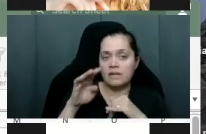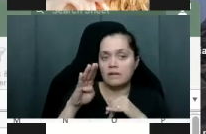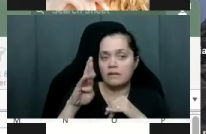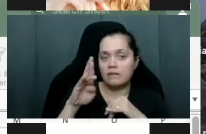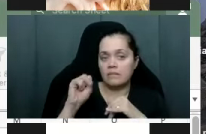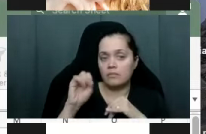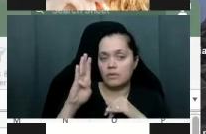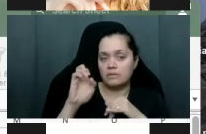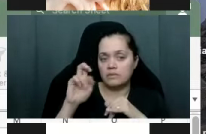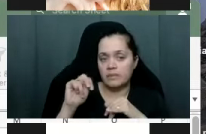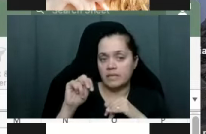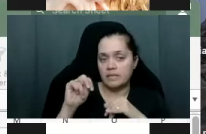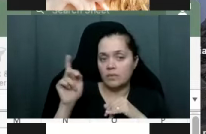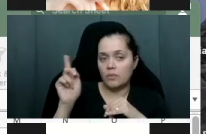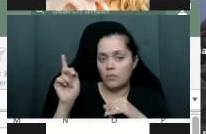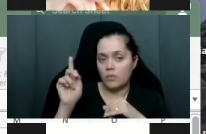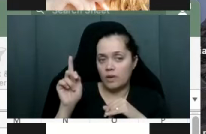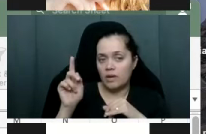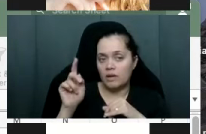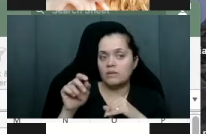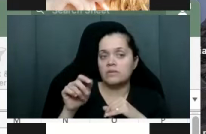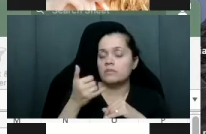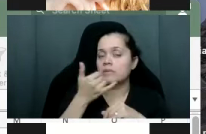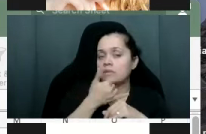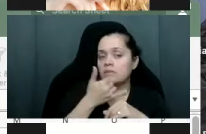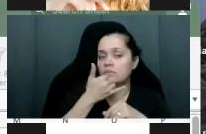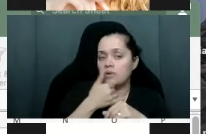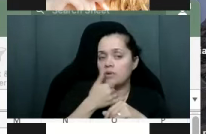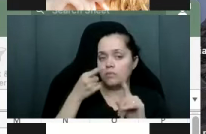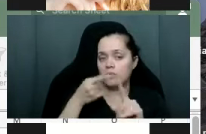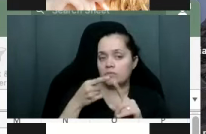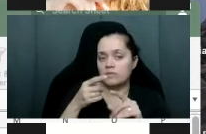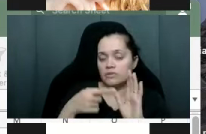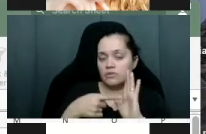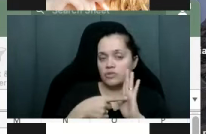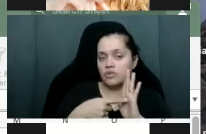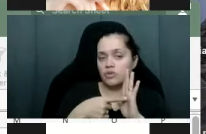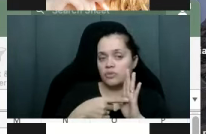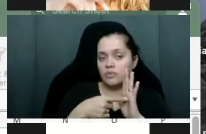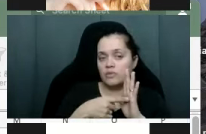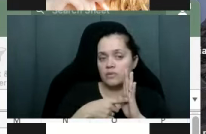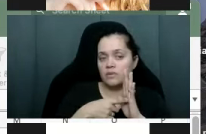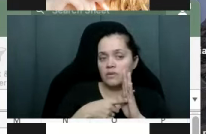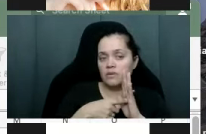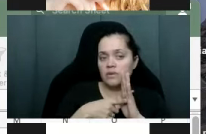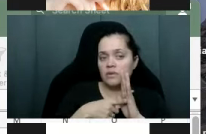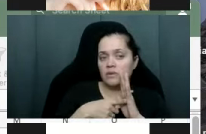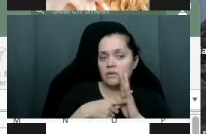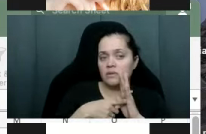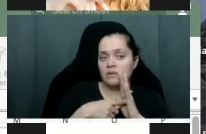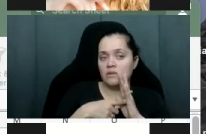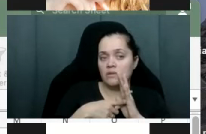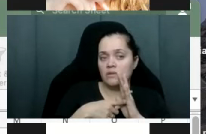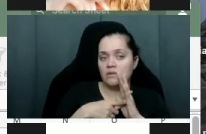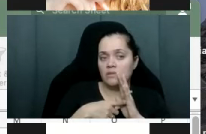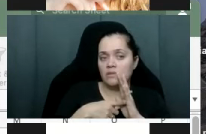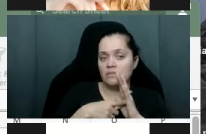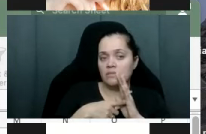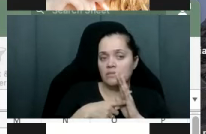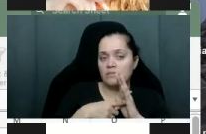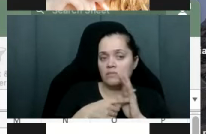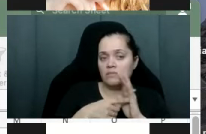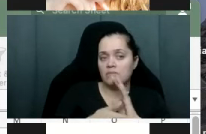is Brisbane? All right, I'm going to get this wrong intentionally just to show you. Brisbane, no,